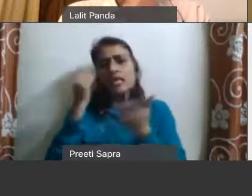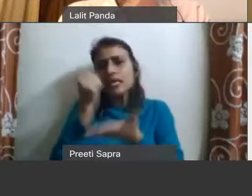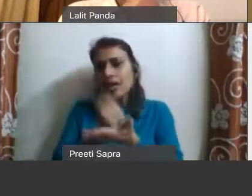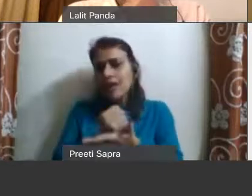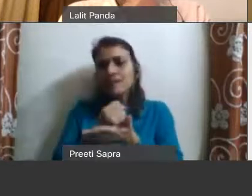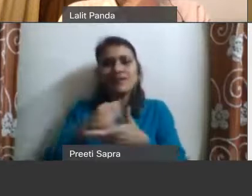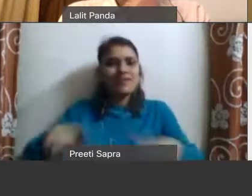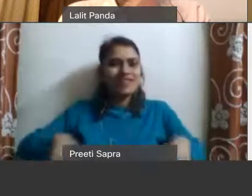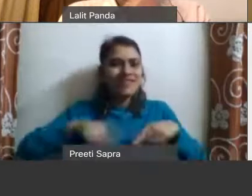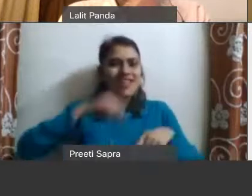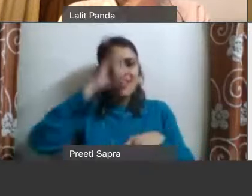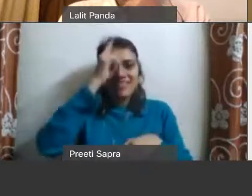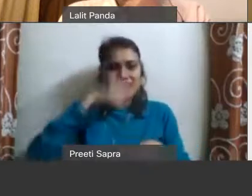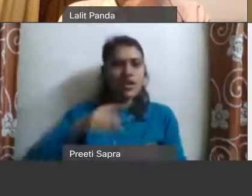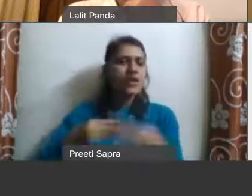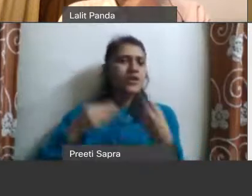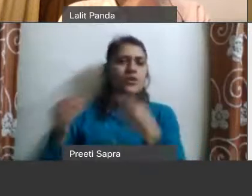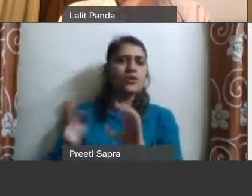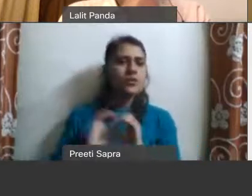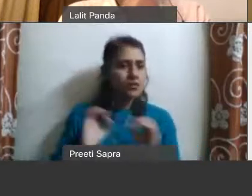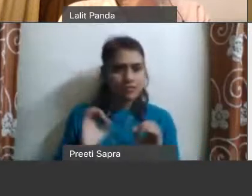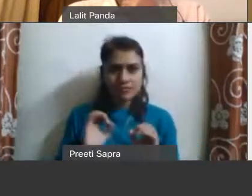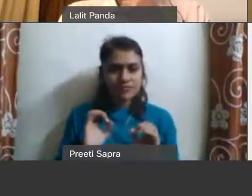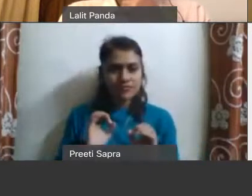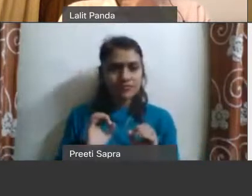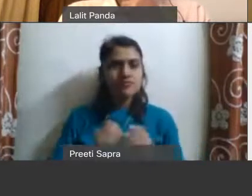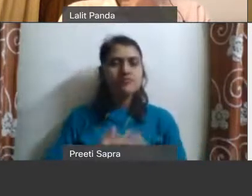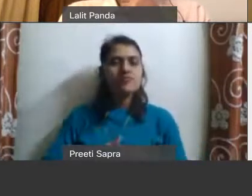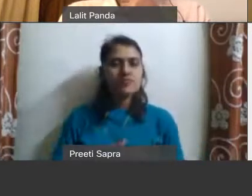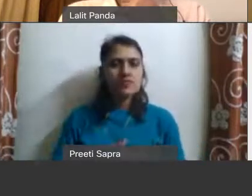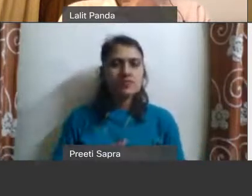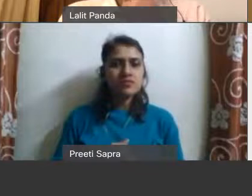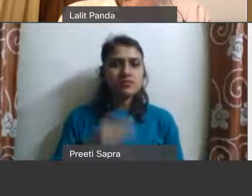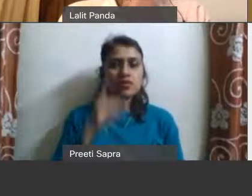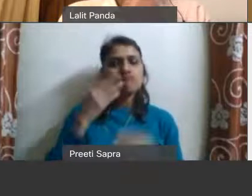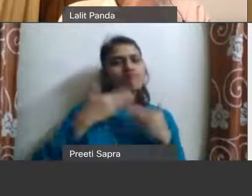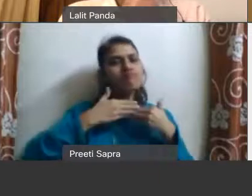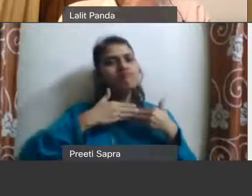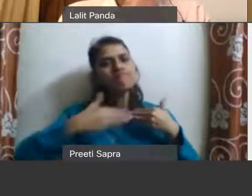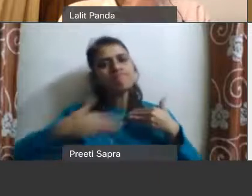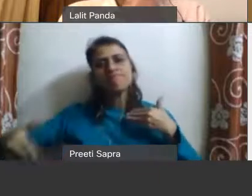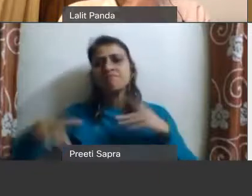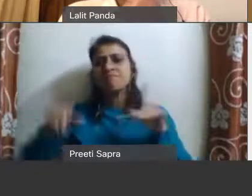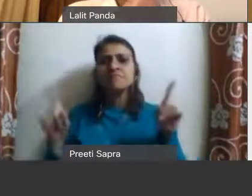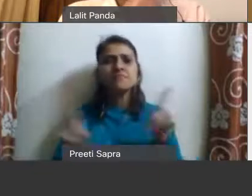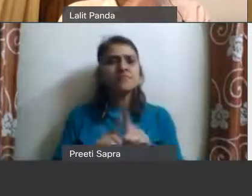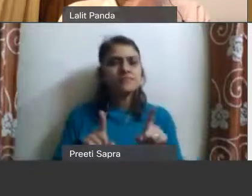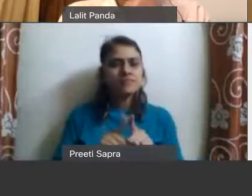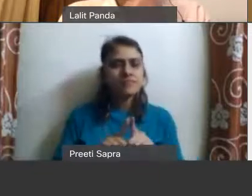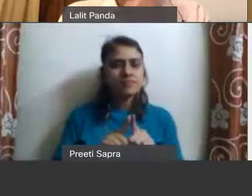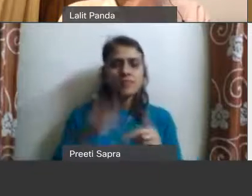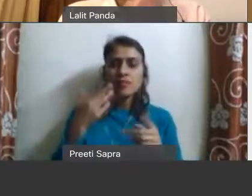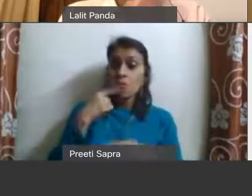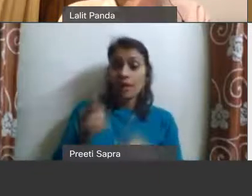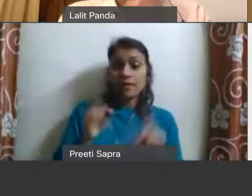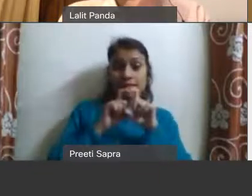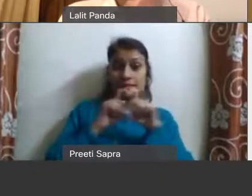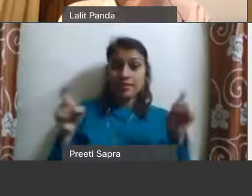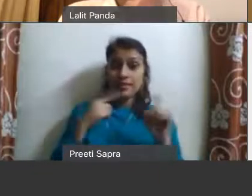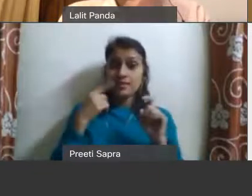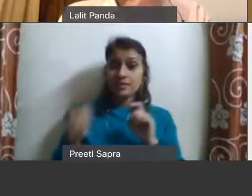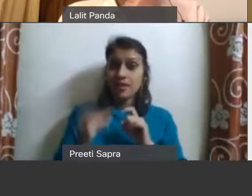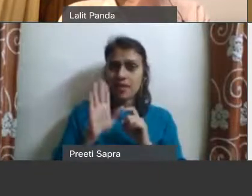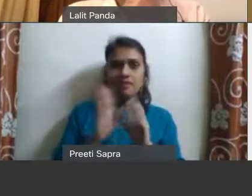citizenship through naturalization and registration, even if they stay here for a very long time. This is a relatively clear case of